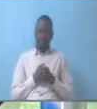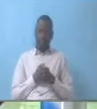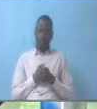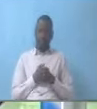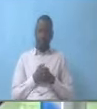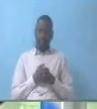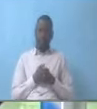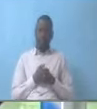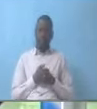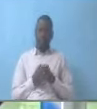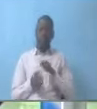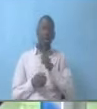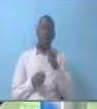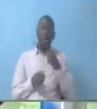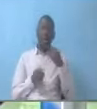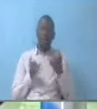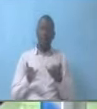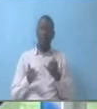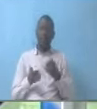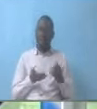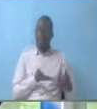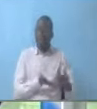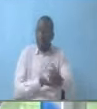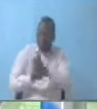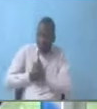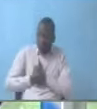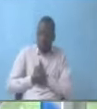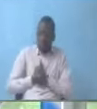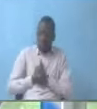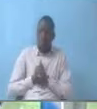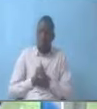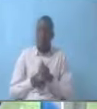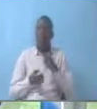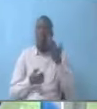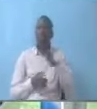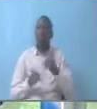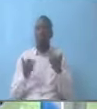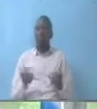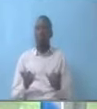are hereby frozen with immediate effect.